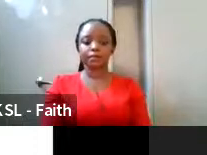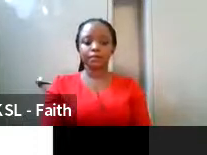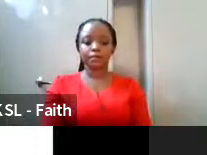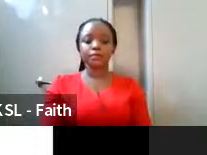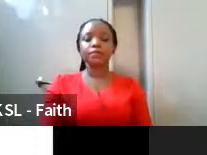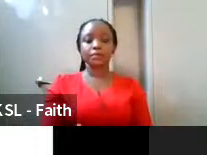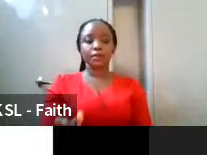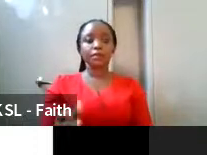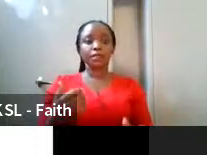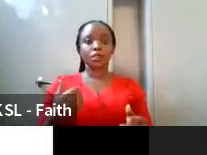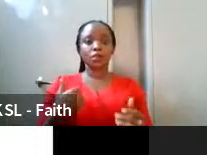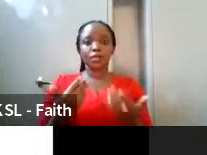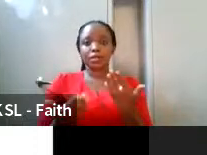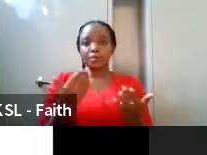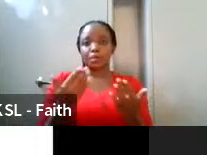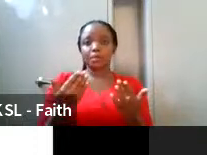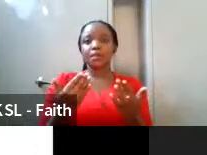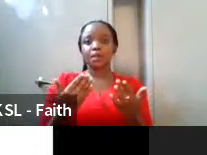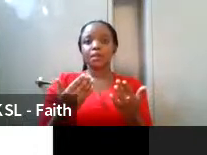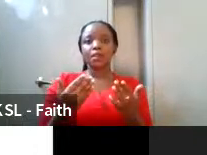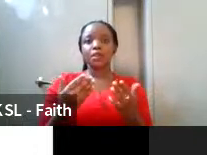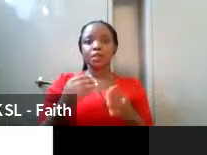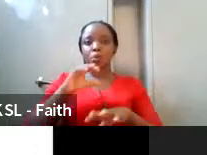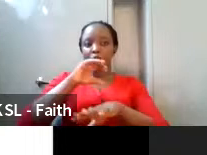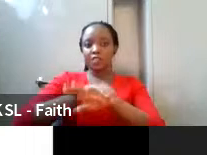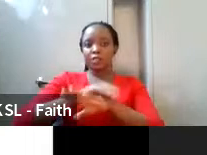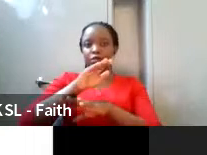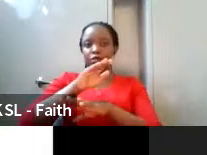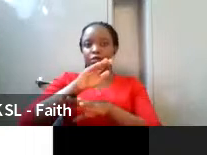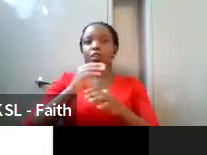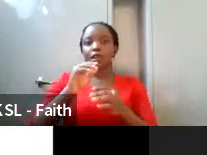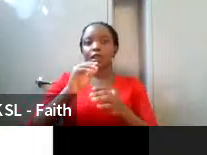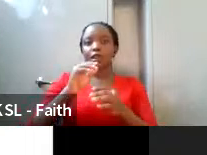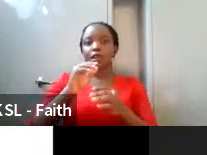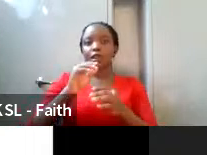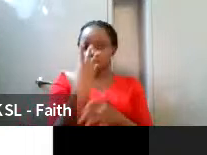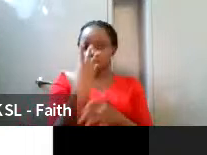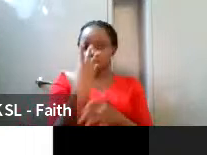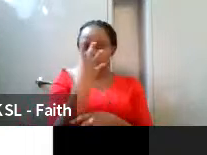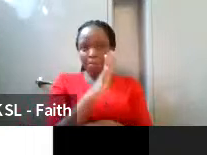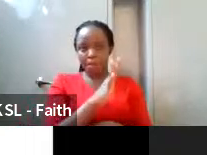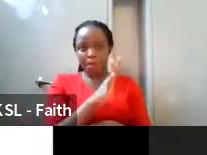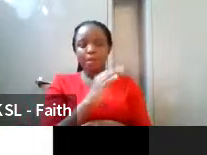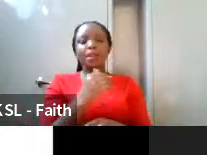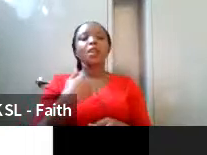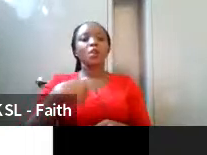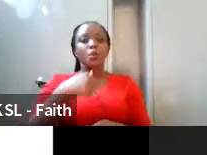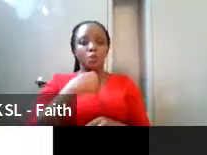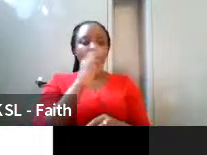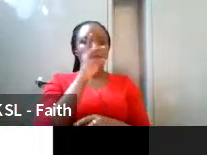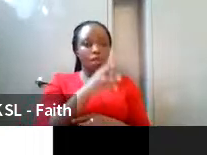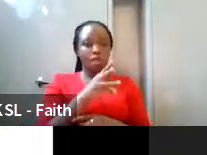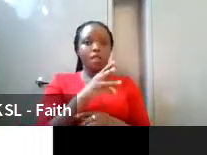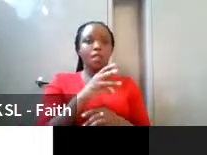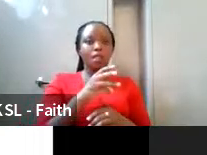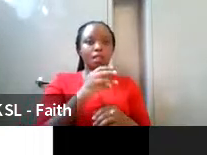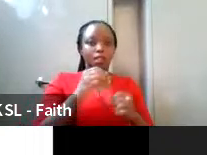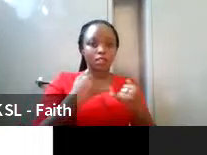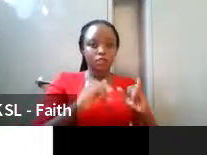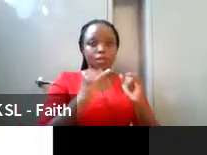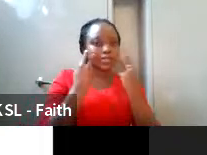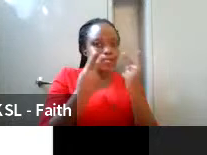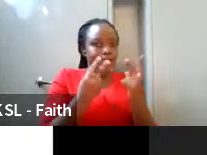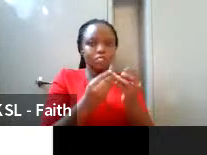Let me just say maybe we have taken receipt of that error that you're receiving on our end. Maybe we can mobilize and see if we can assist